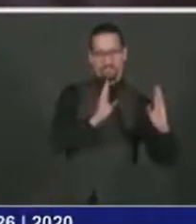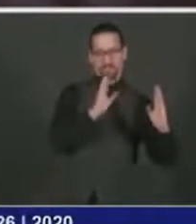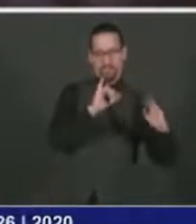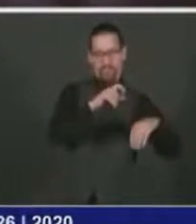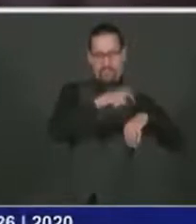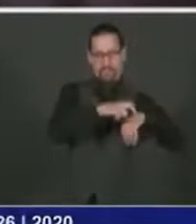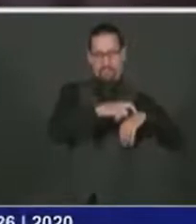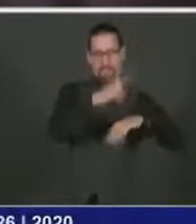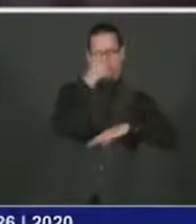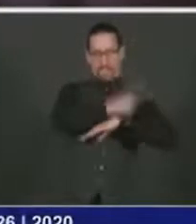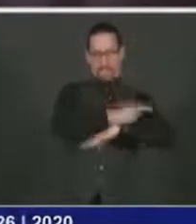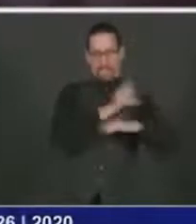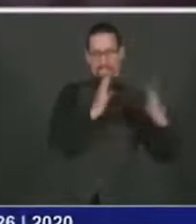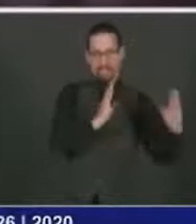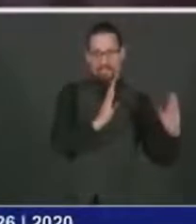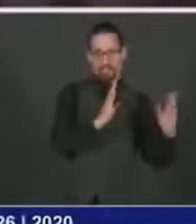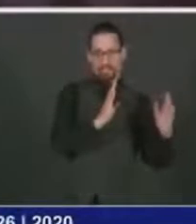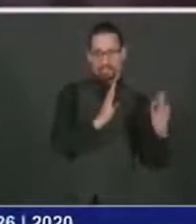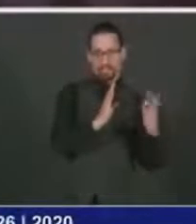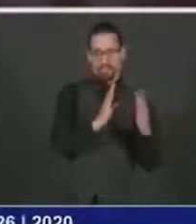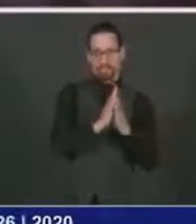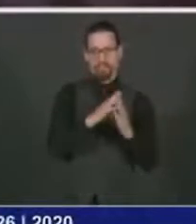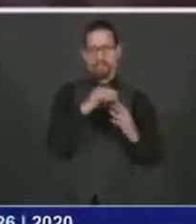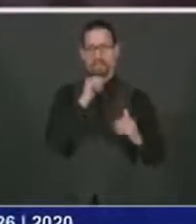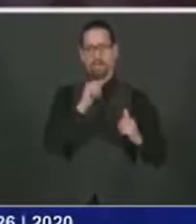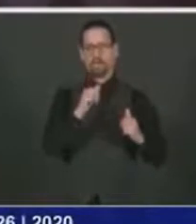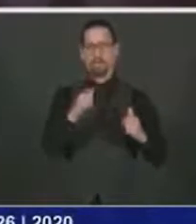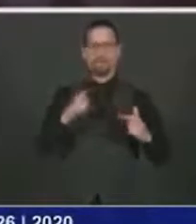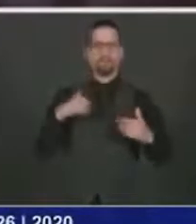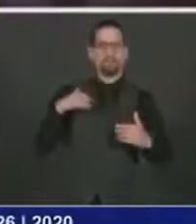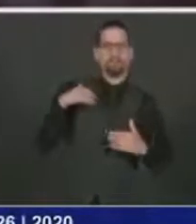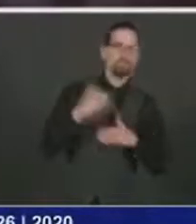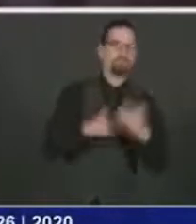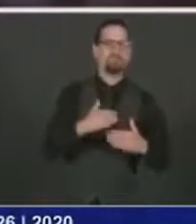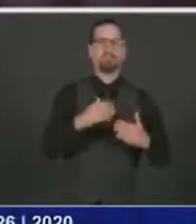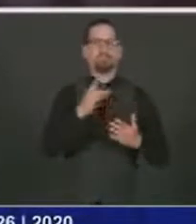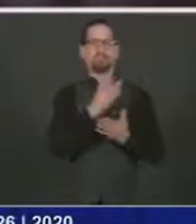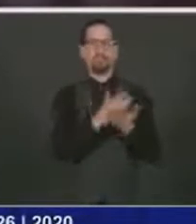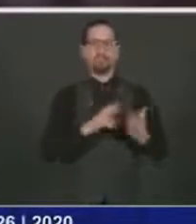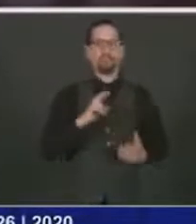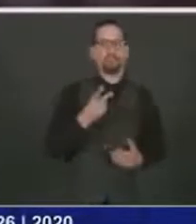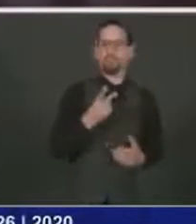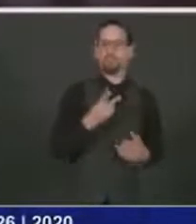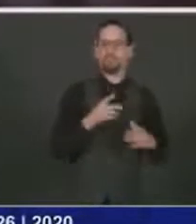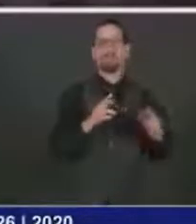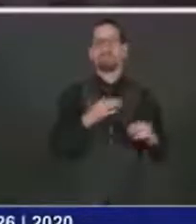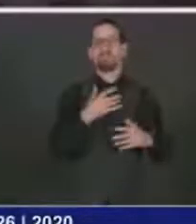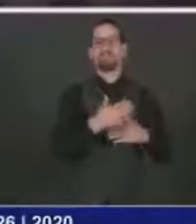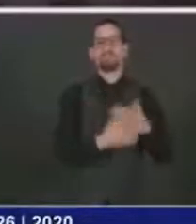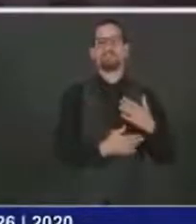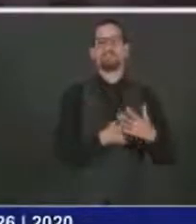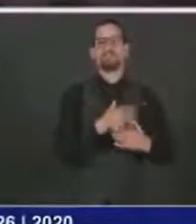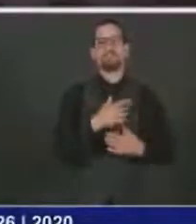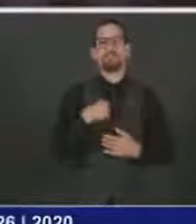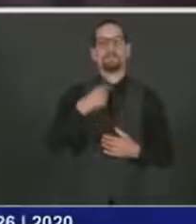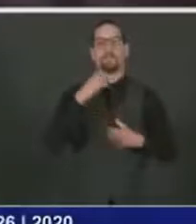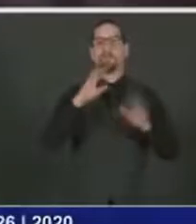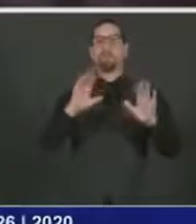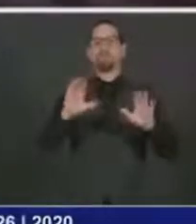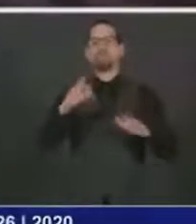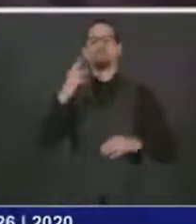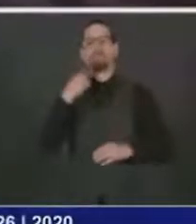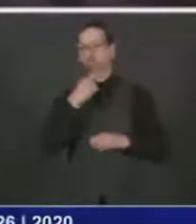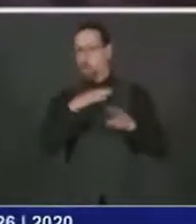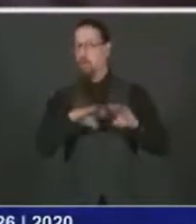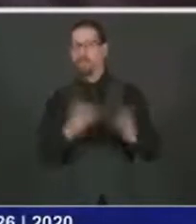People didn't immediately go out the day after phase 2 started. Like I said, okay, restaurants are open, you can go get